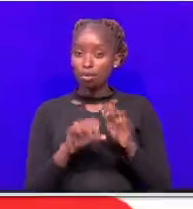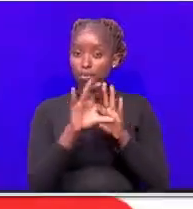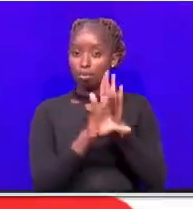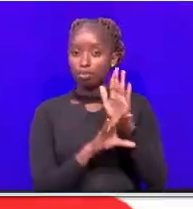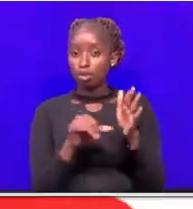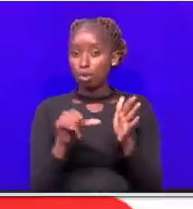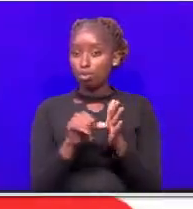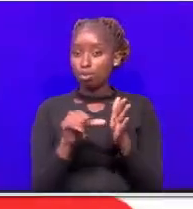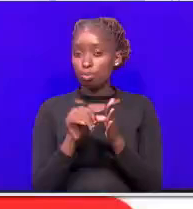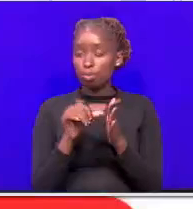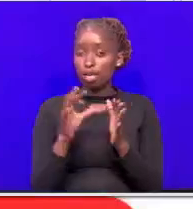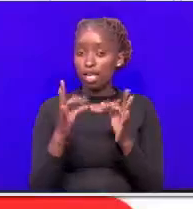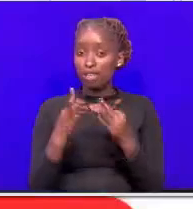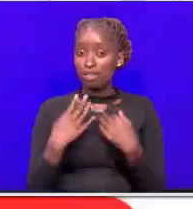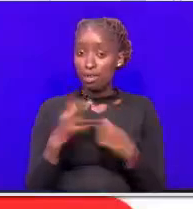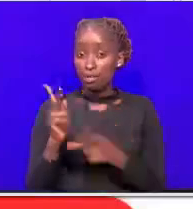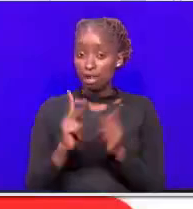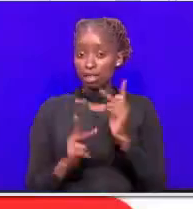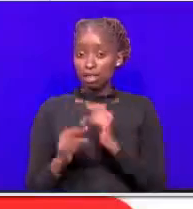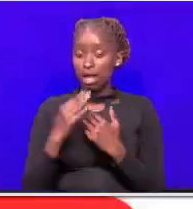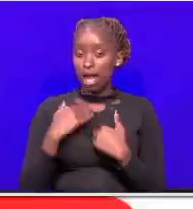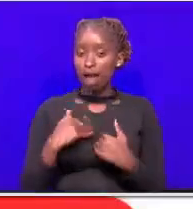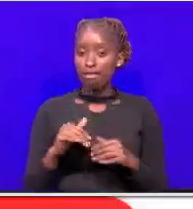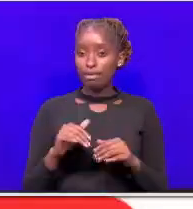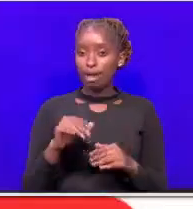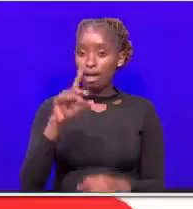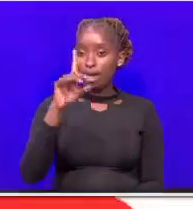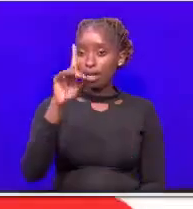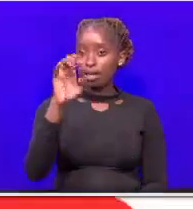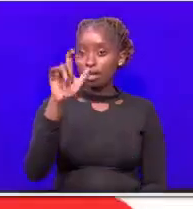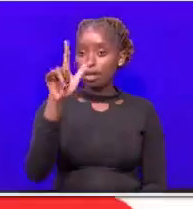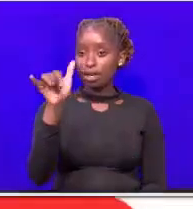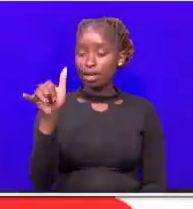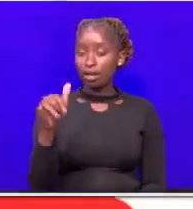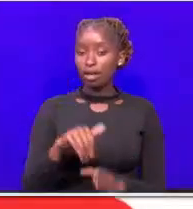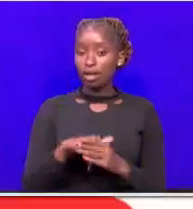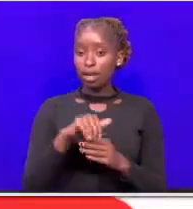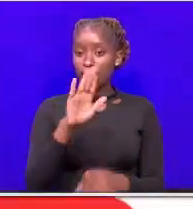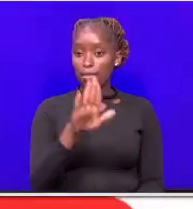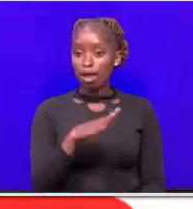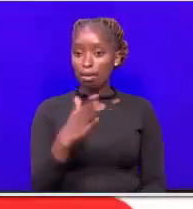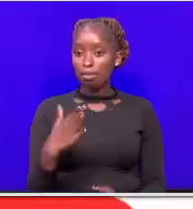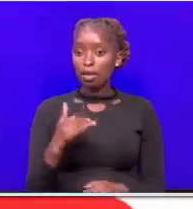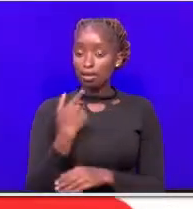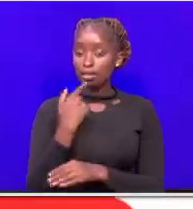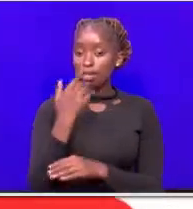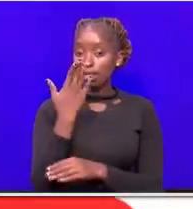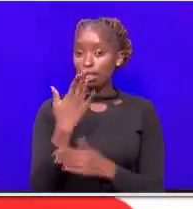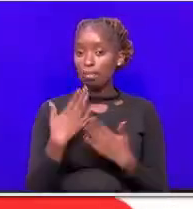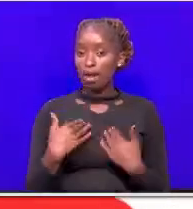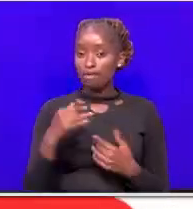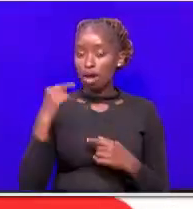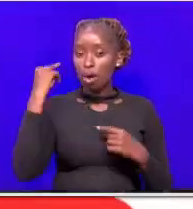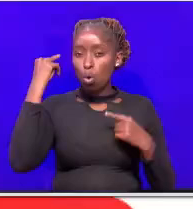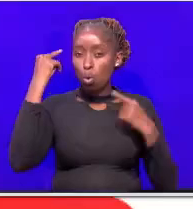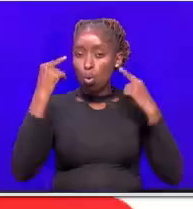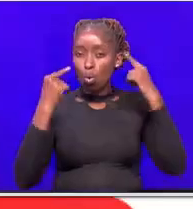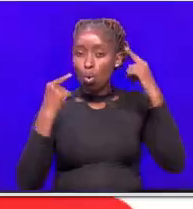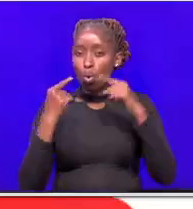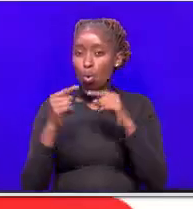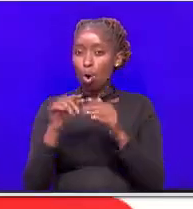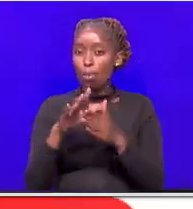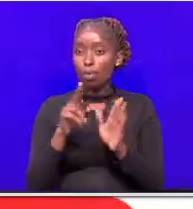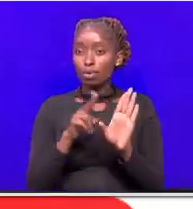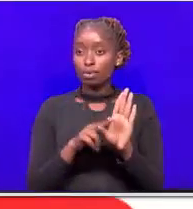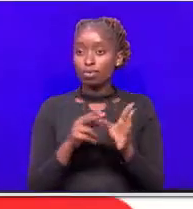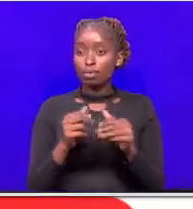should process be delayed in Parliament, further urging the Senate to consider special sitting to fast-track the